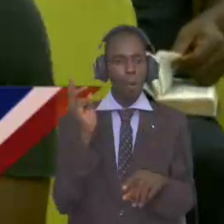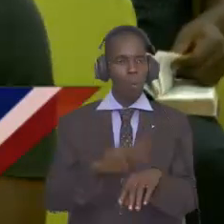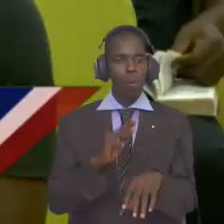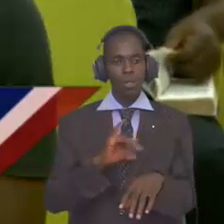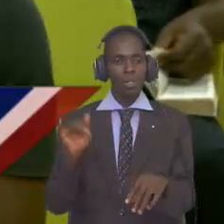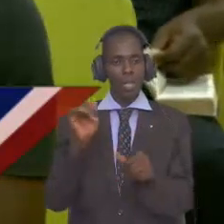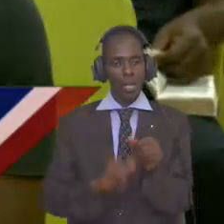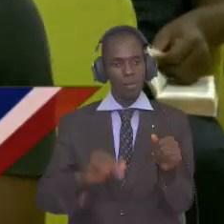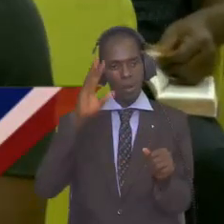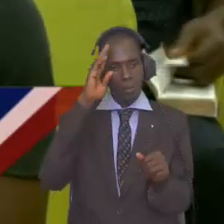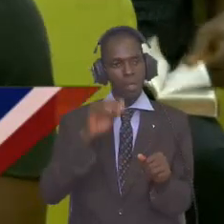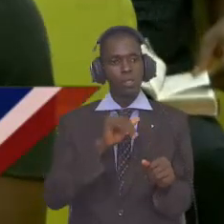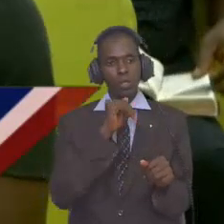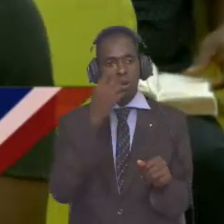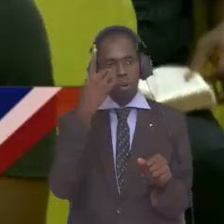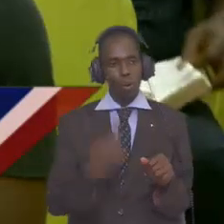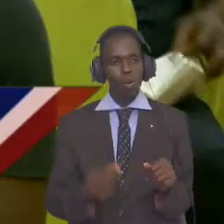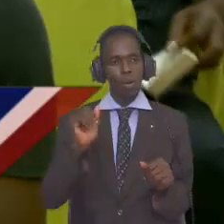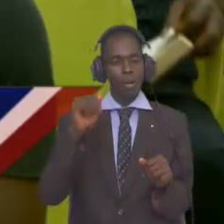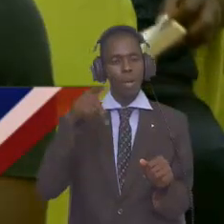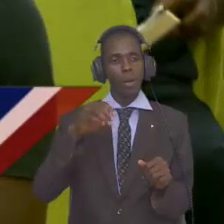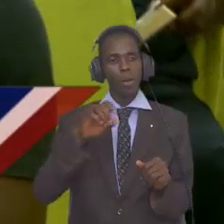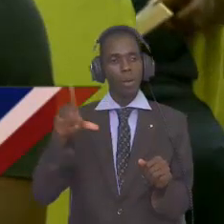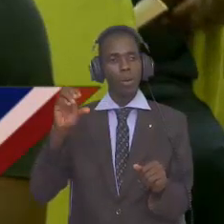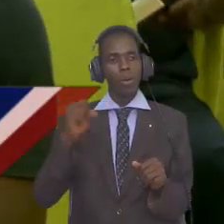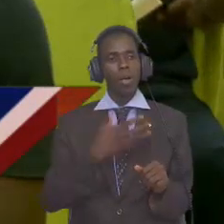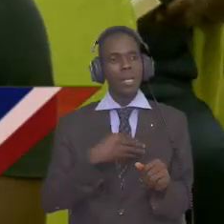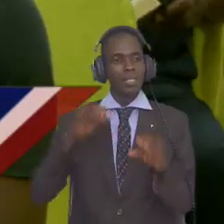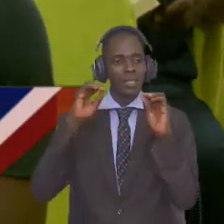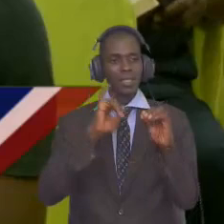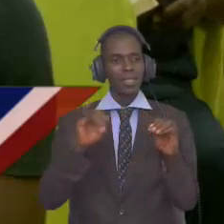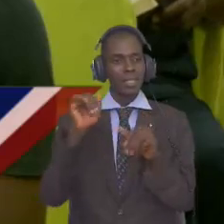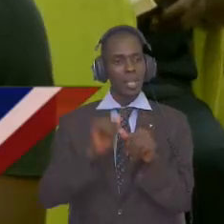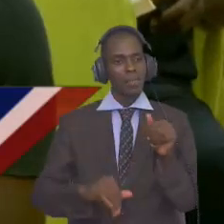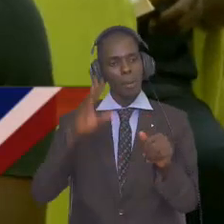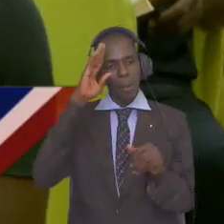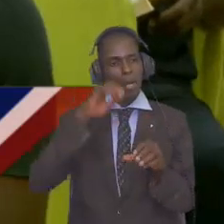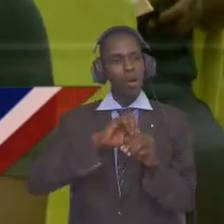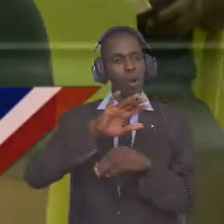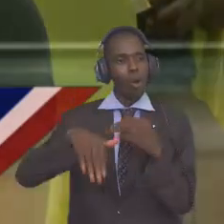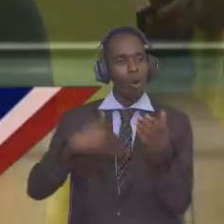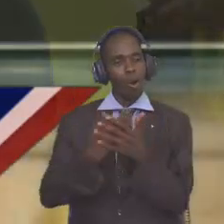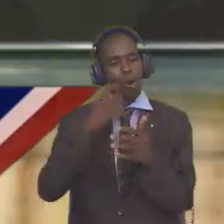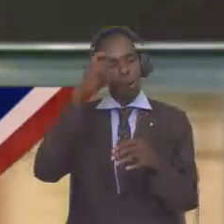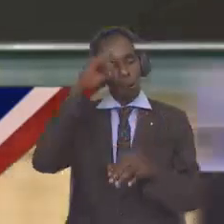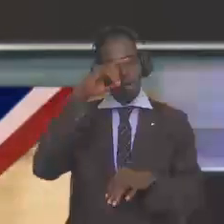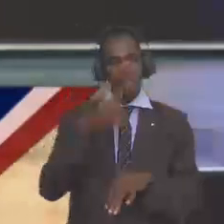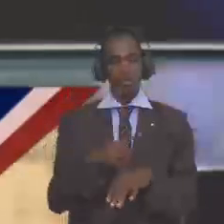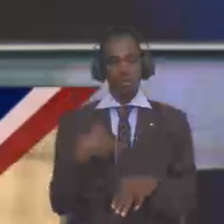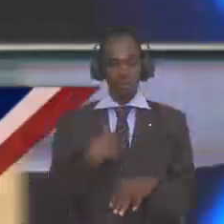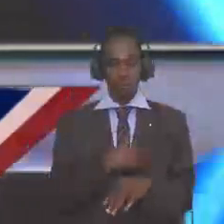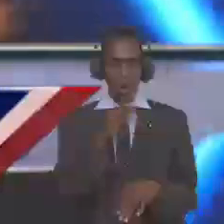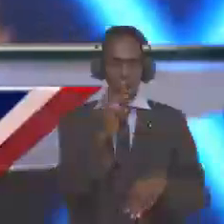only Apollos, but every man, and teaching every man in all wisdom. We're warning every